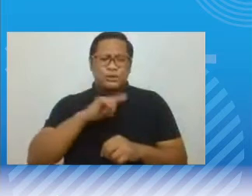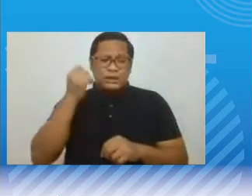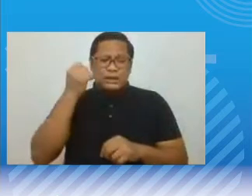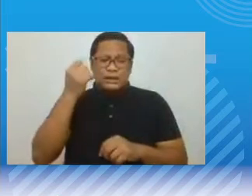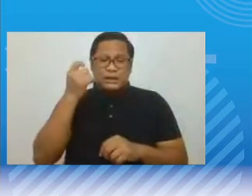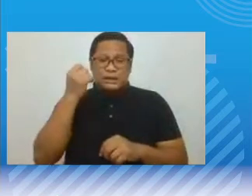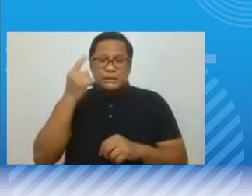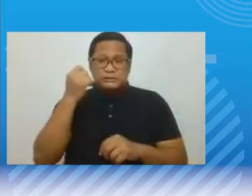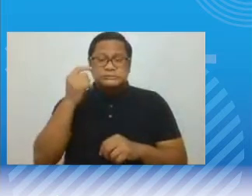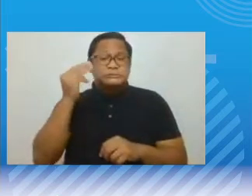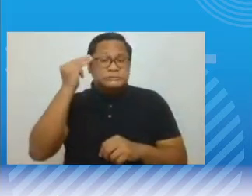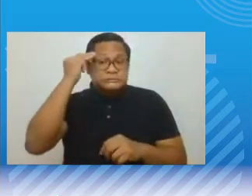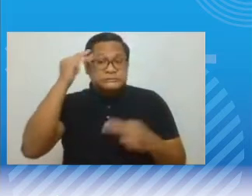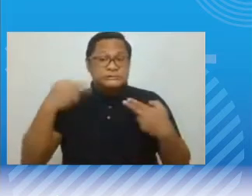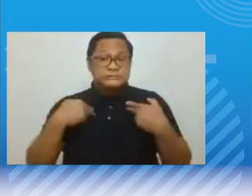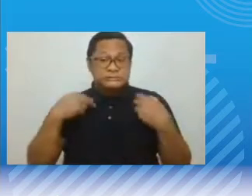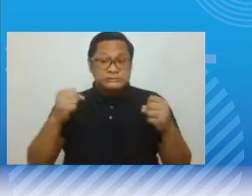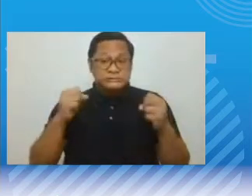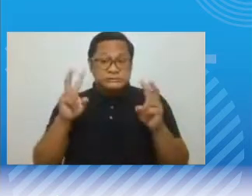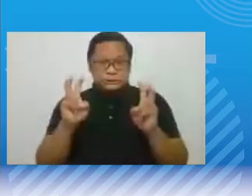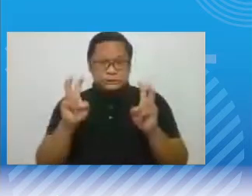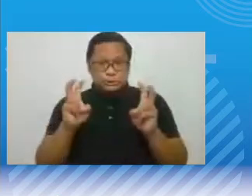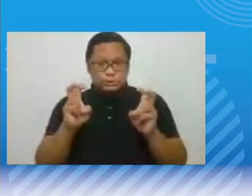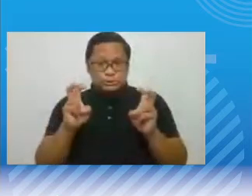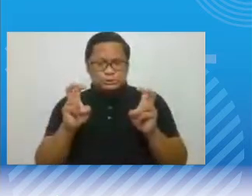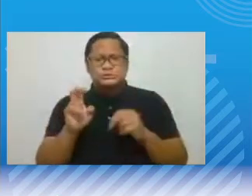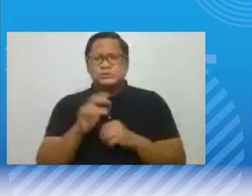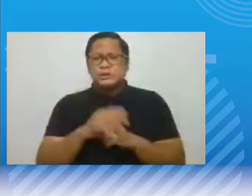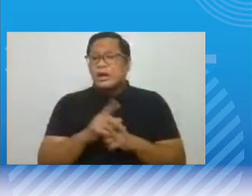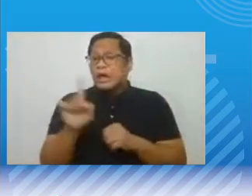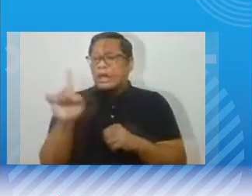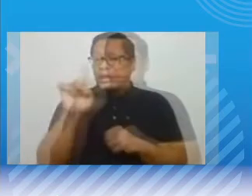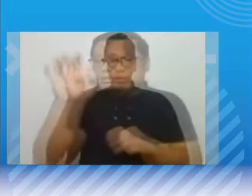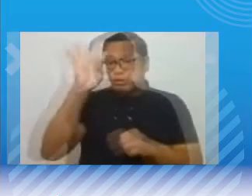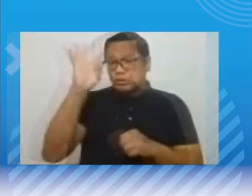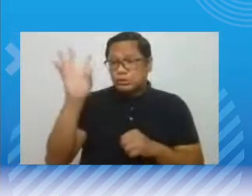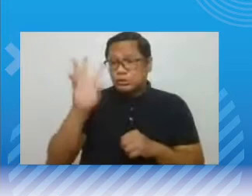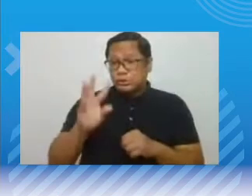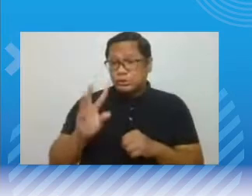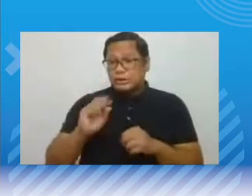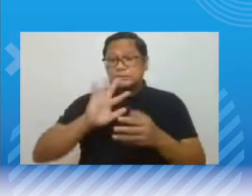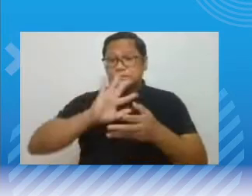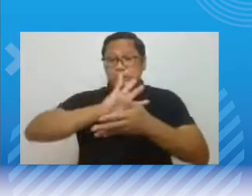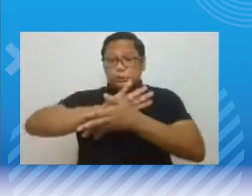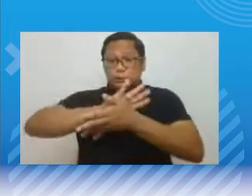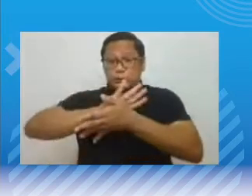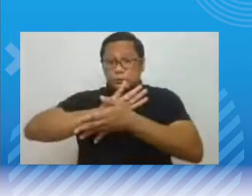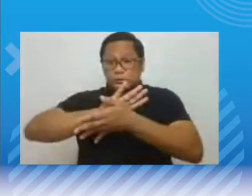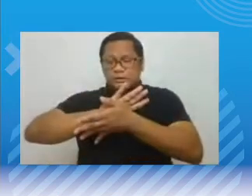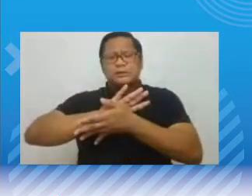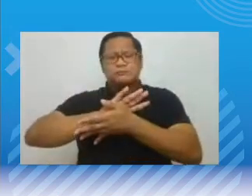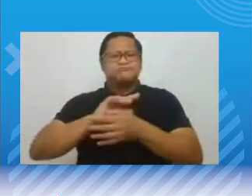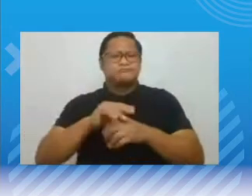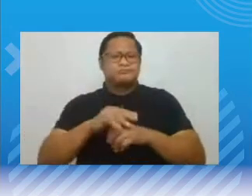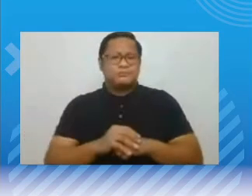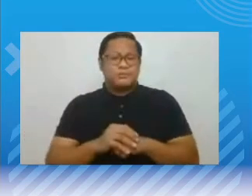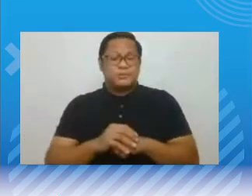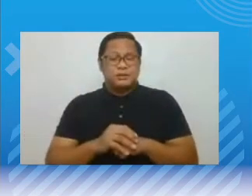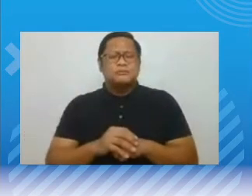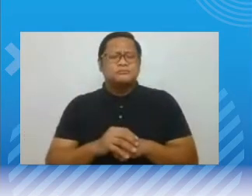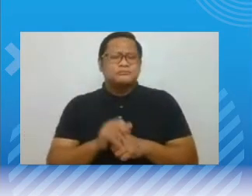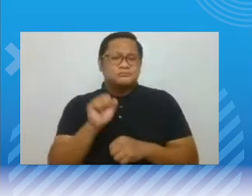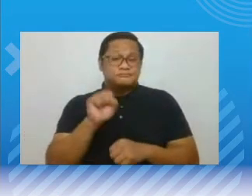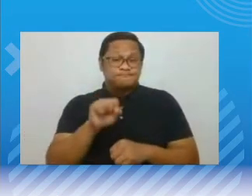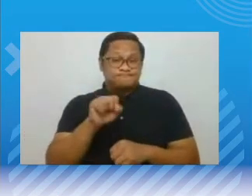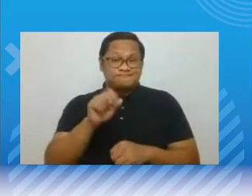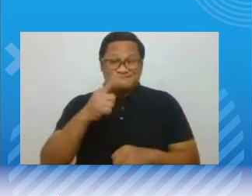health issues, particularly what is unique about this COVID-19 crisis. I'm sure lahat